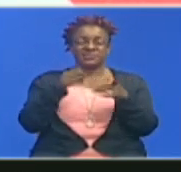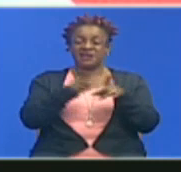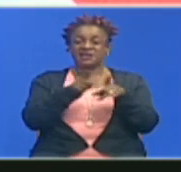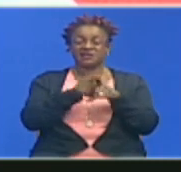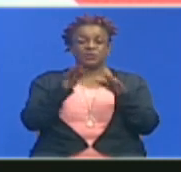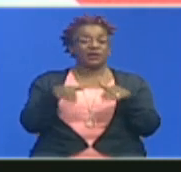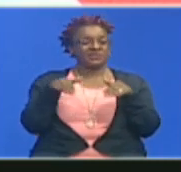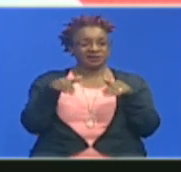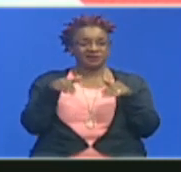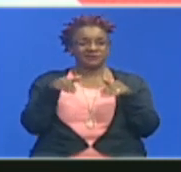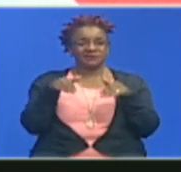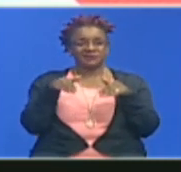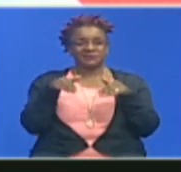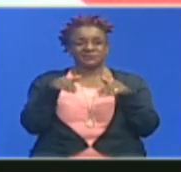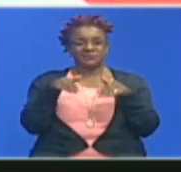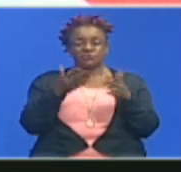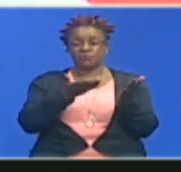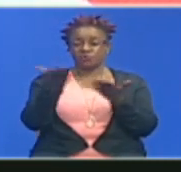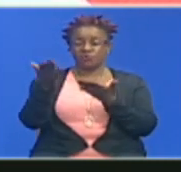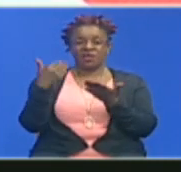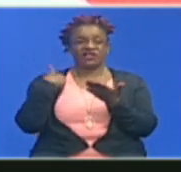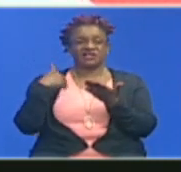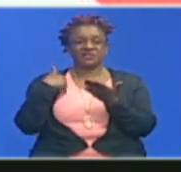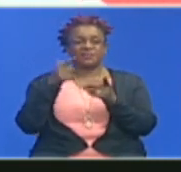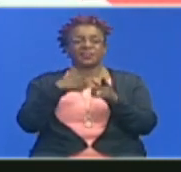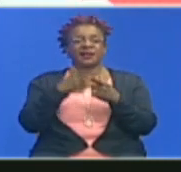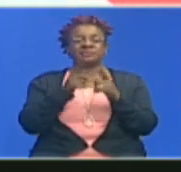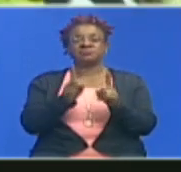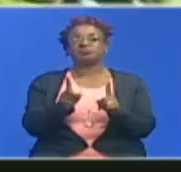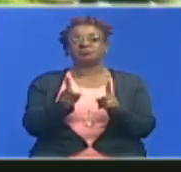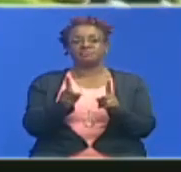hali, alipokuwa anapelekwa theater, na akawa